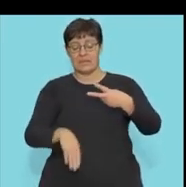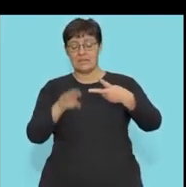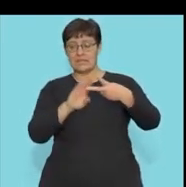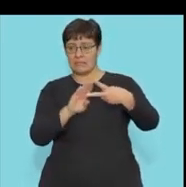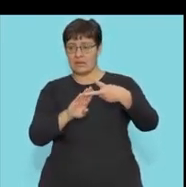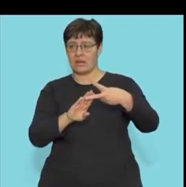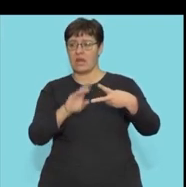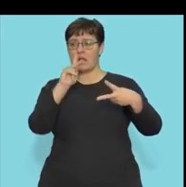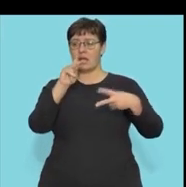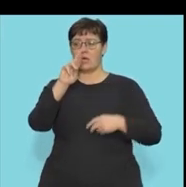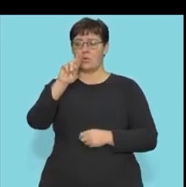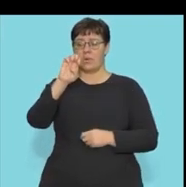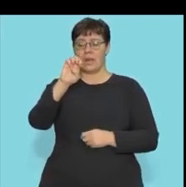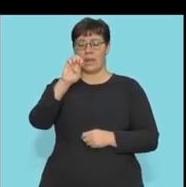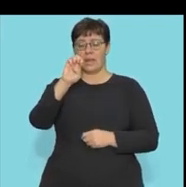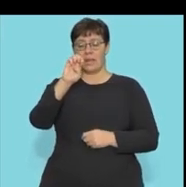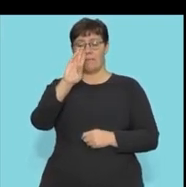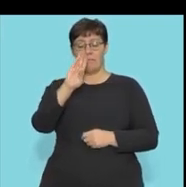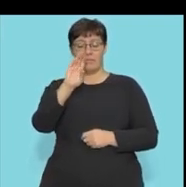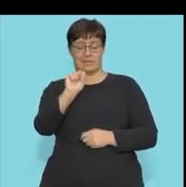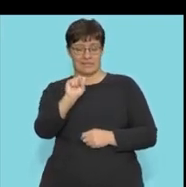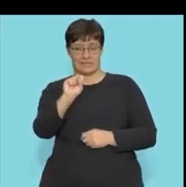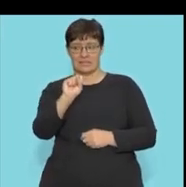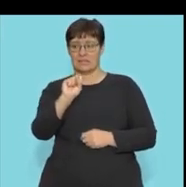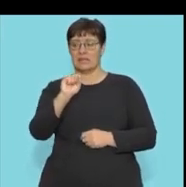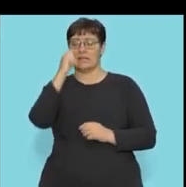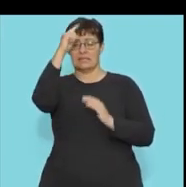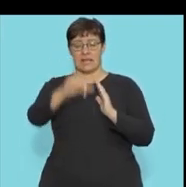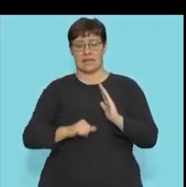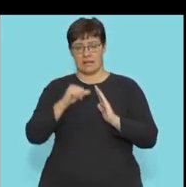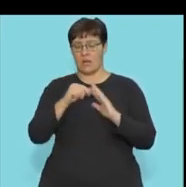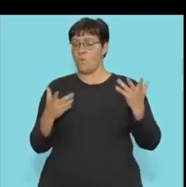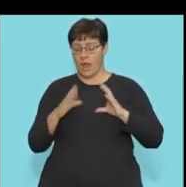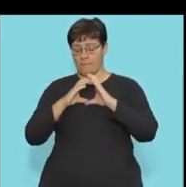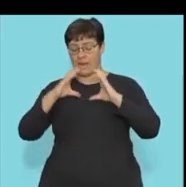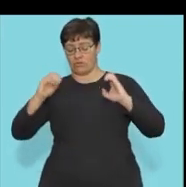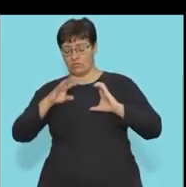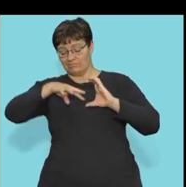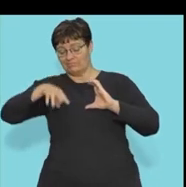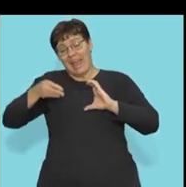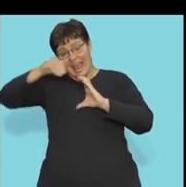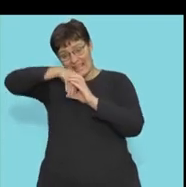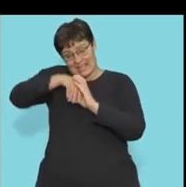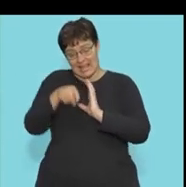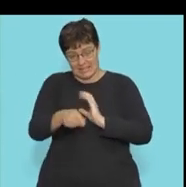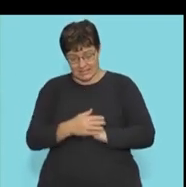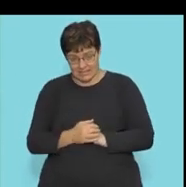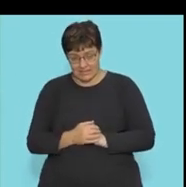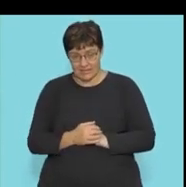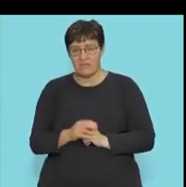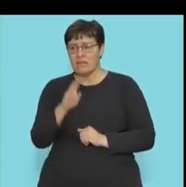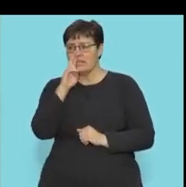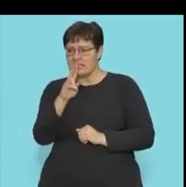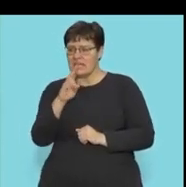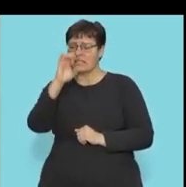called the Krebs cycle, and this takes place inside the mitochondria. So in the cell, we saw